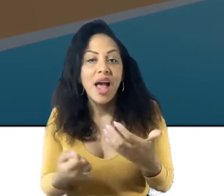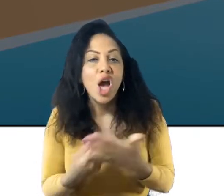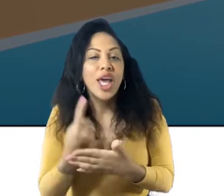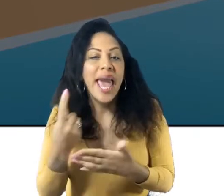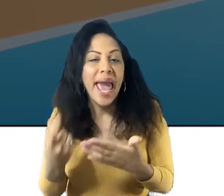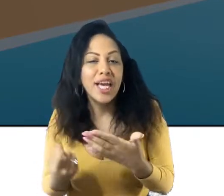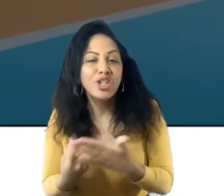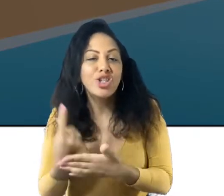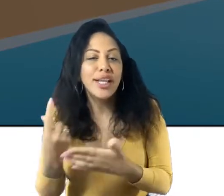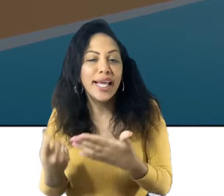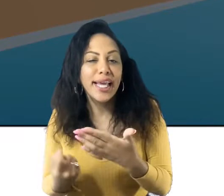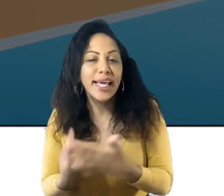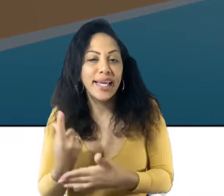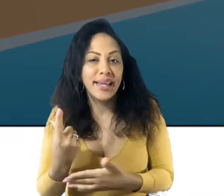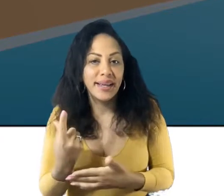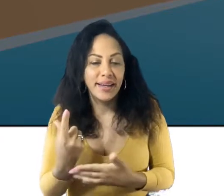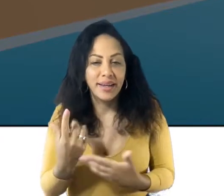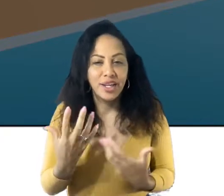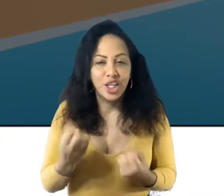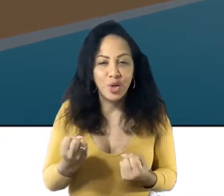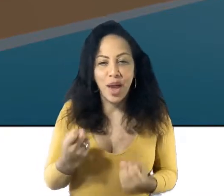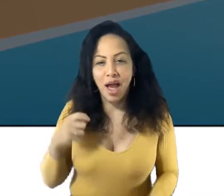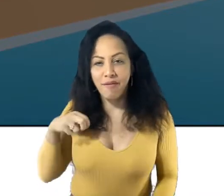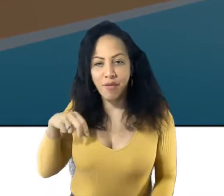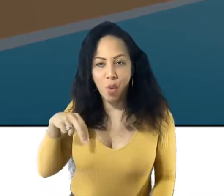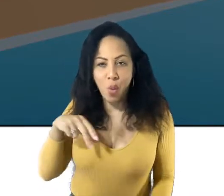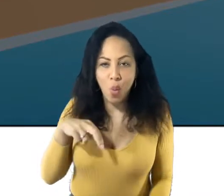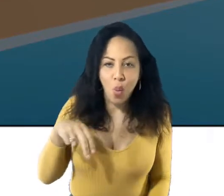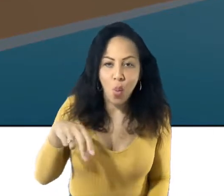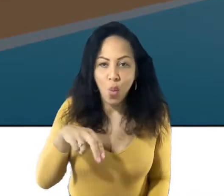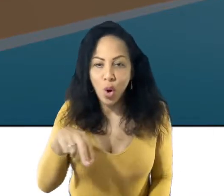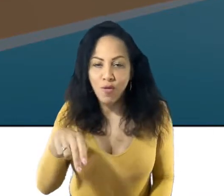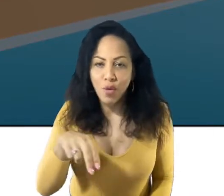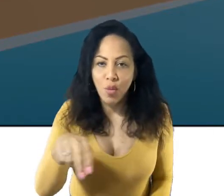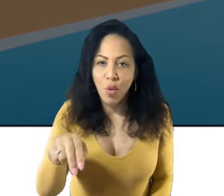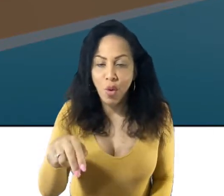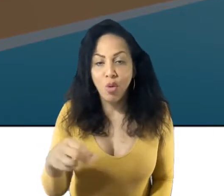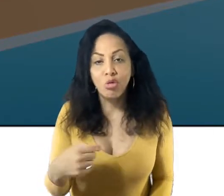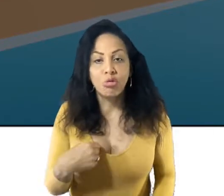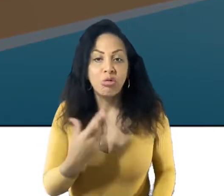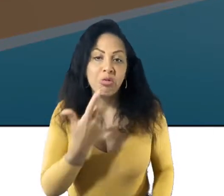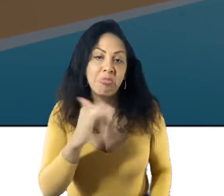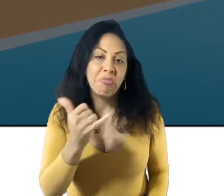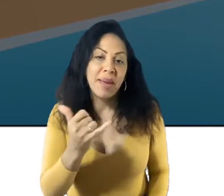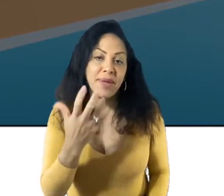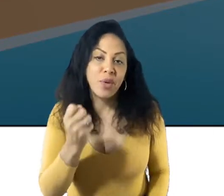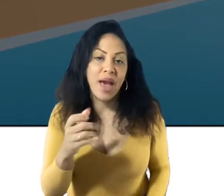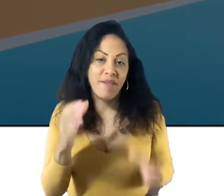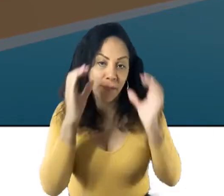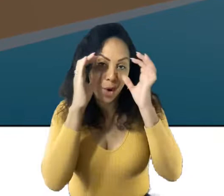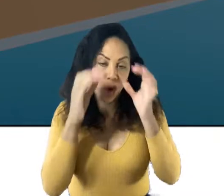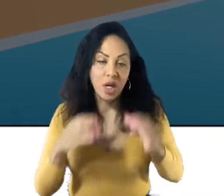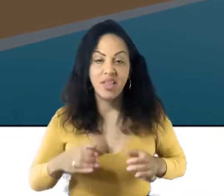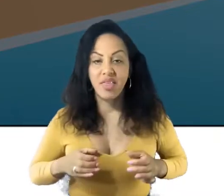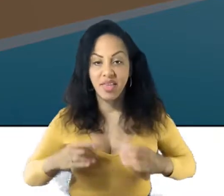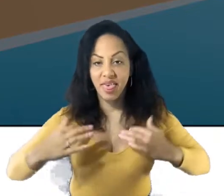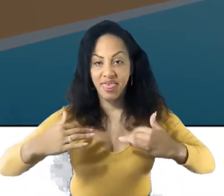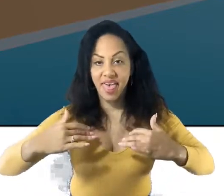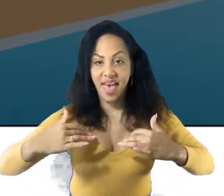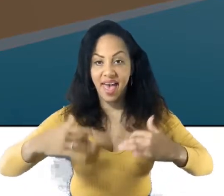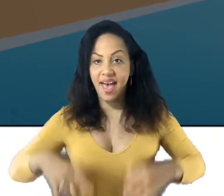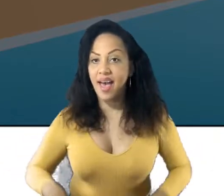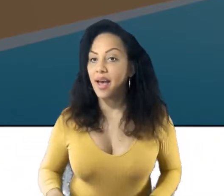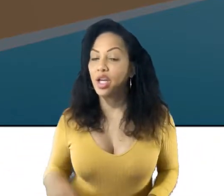go for a regular walk and you have binoculars. You don't have to have binoculars to enjoy your walk. They're there to augment your